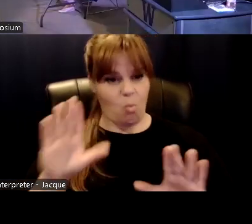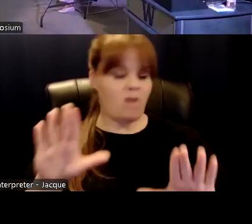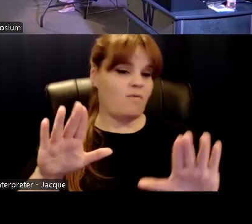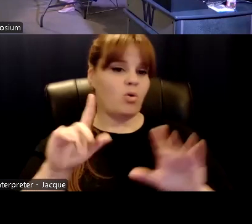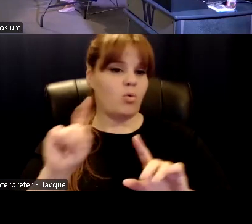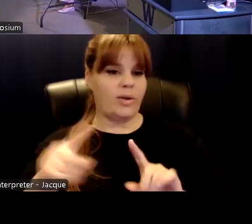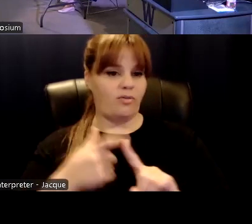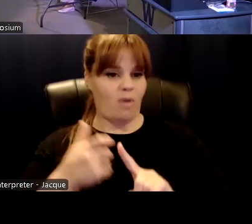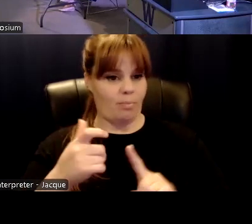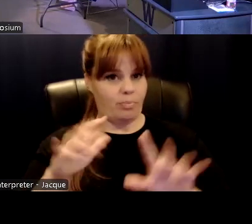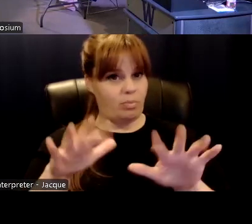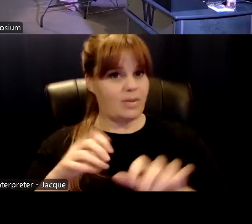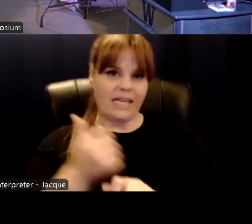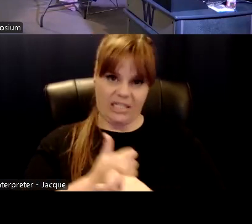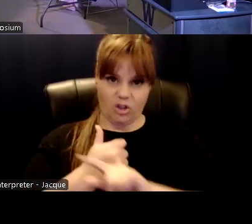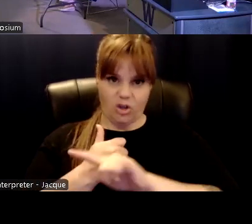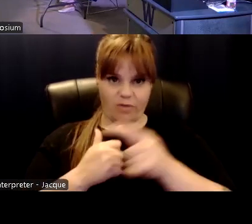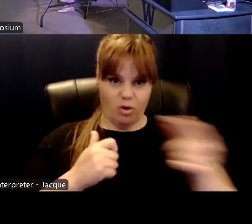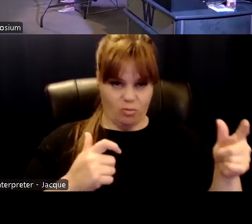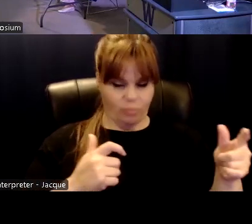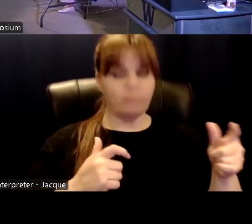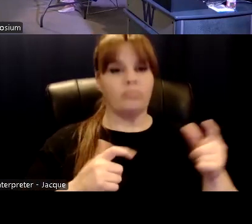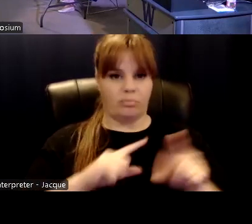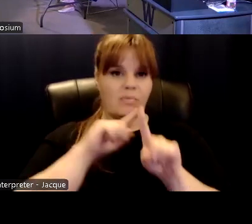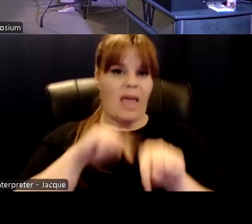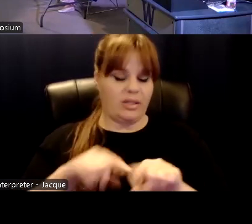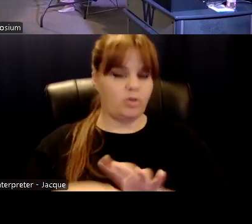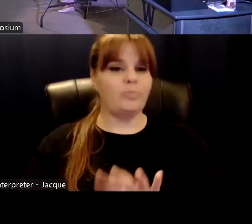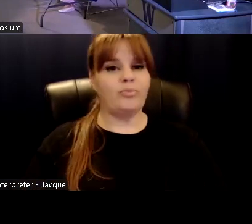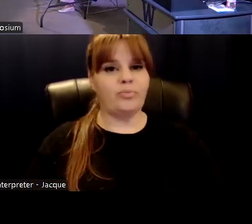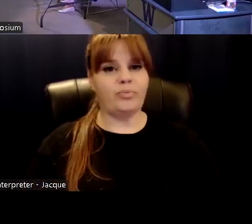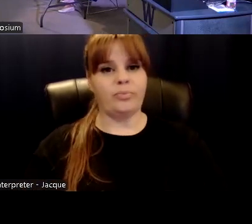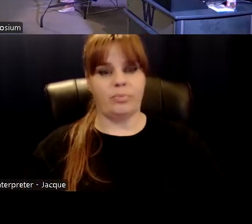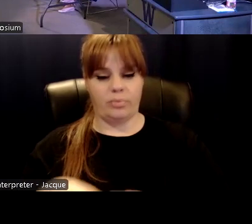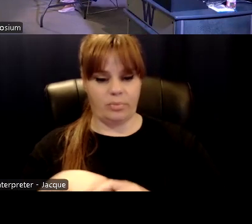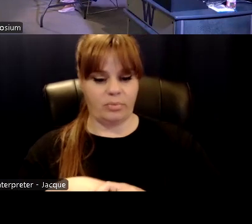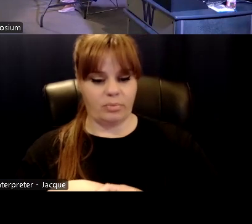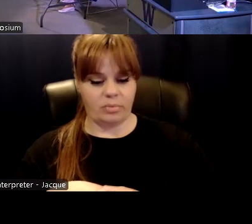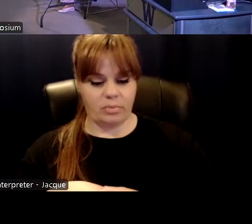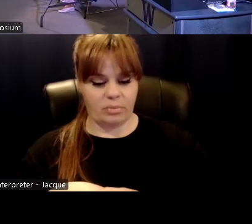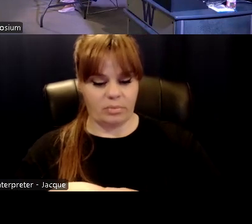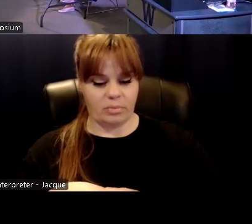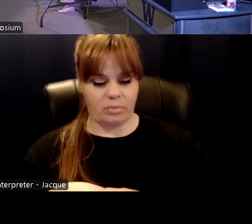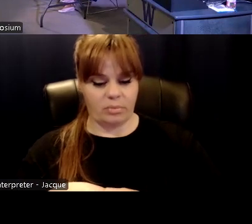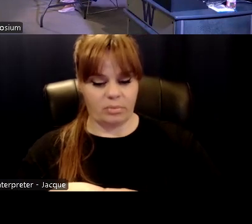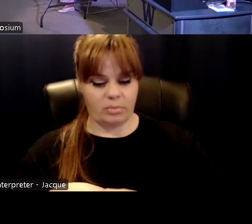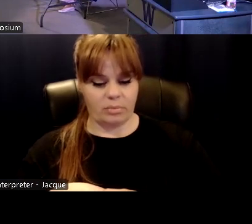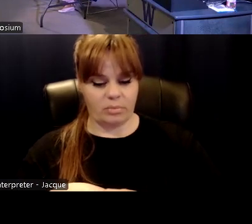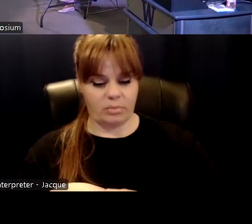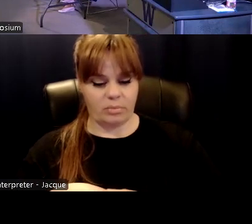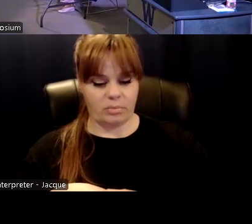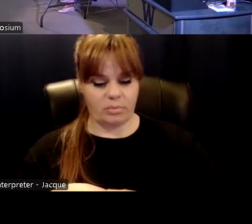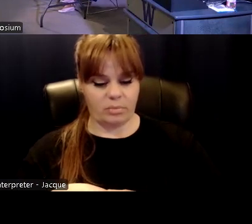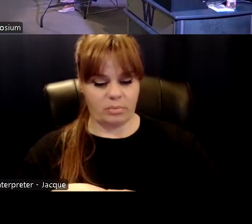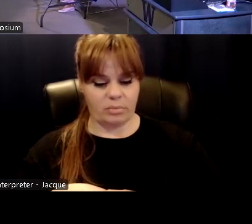each of you please take a turn to answer this. Can you please talk about how you